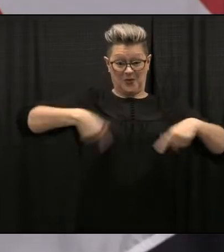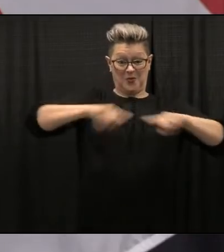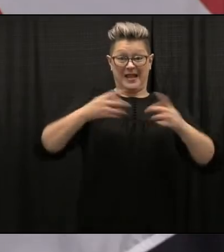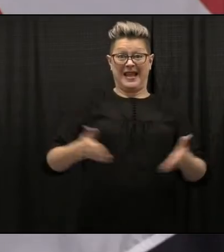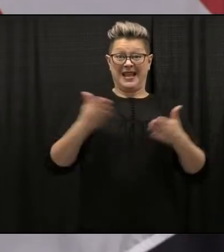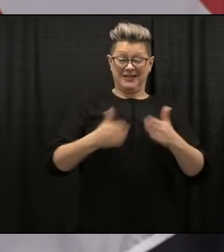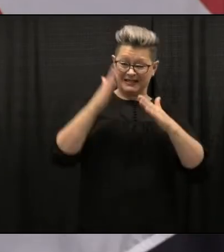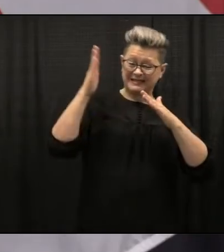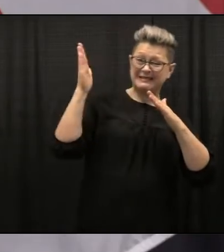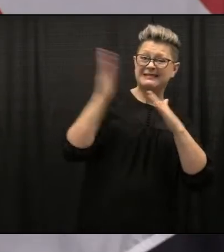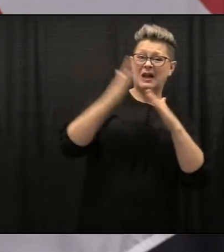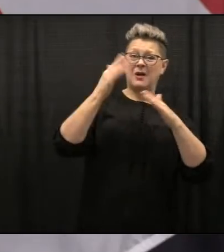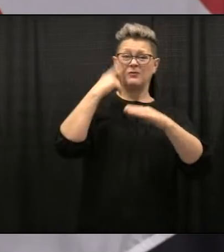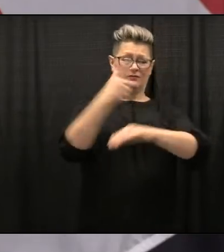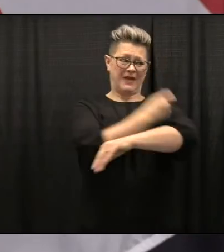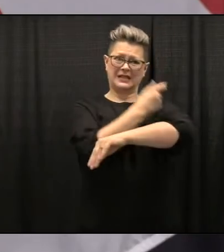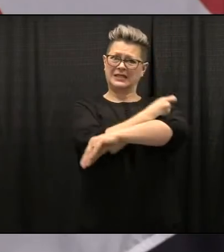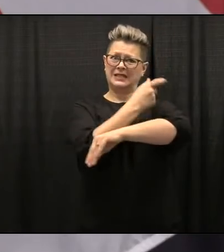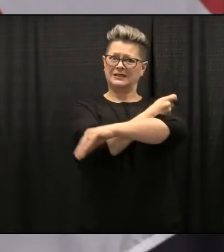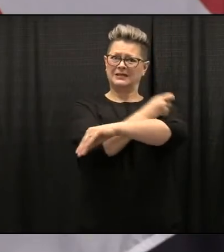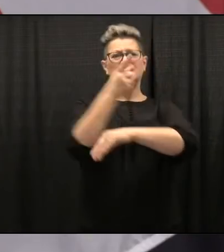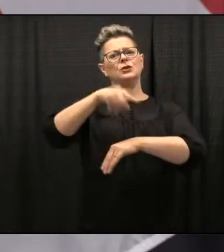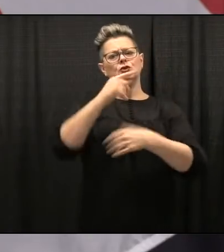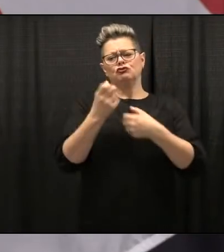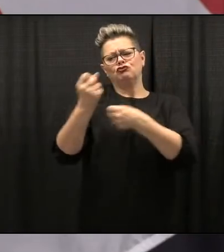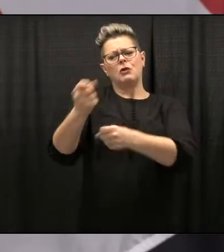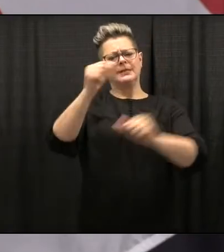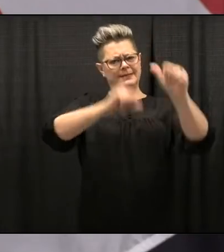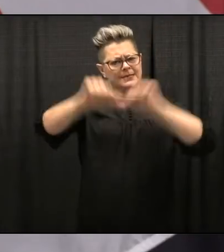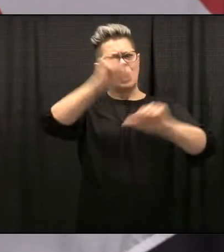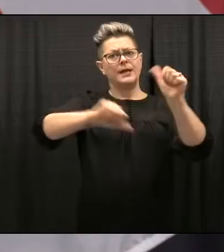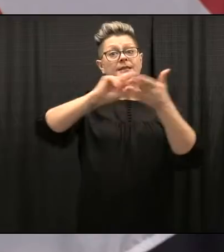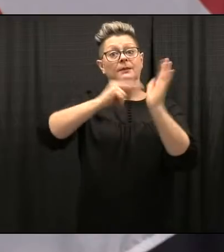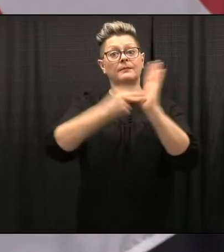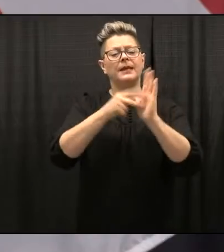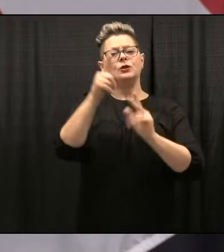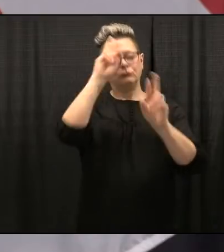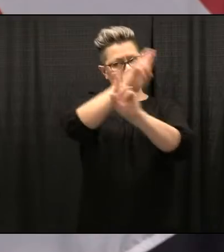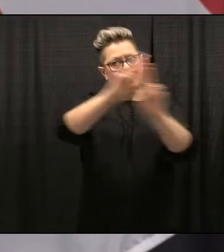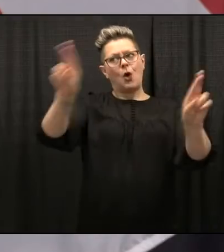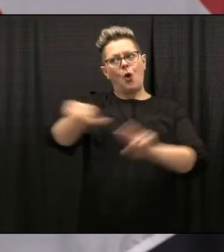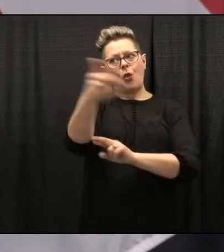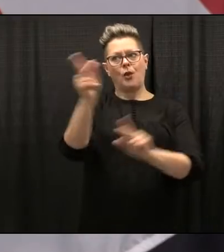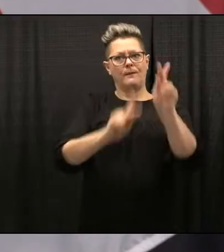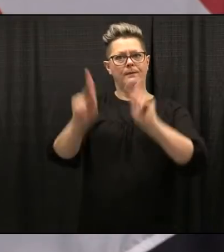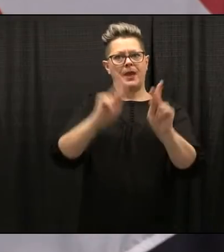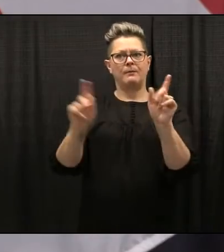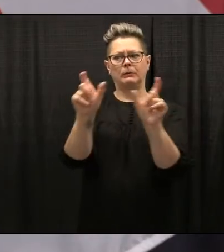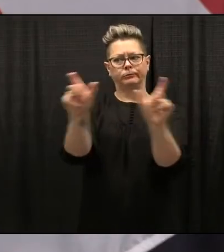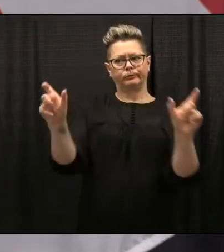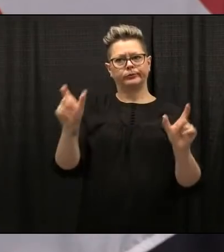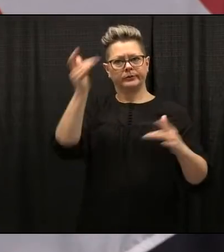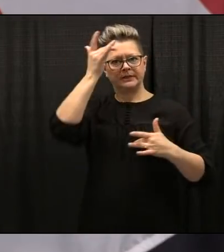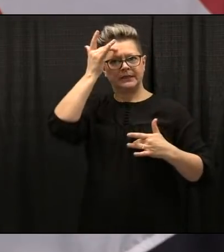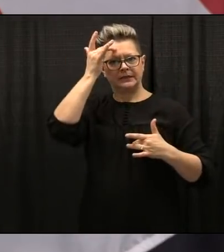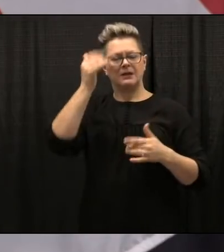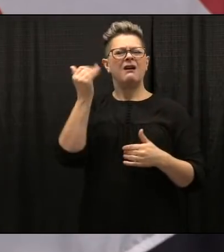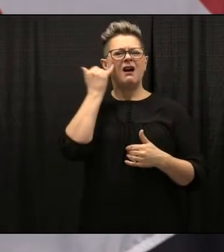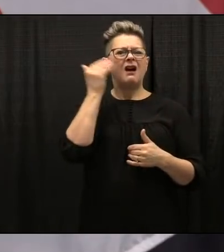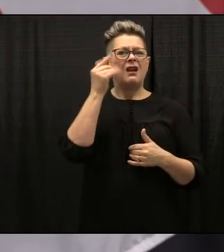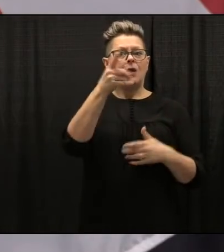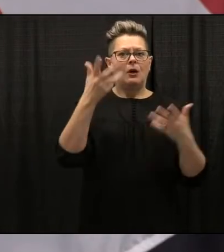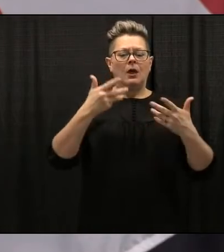you have trusted the science and put the greater good of the community first. I know you are all tired of